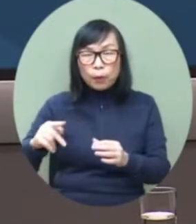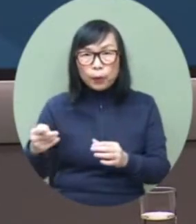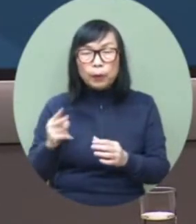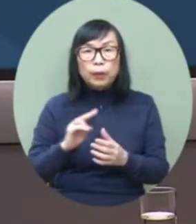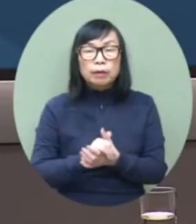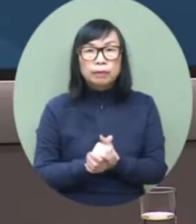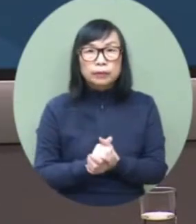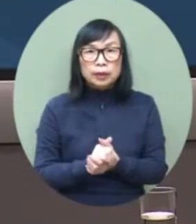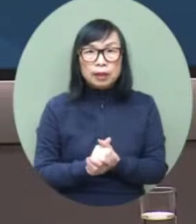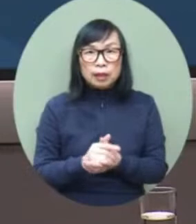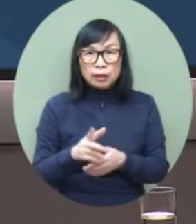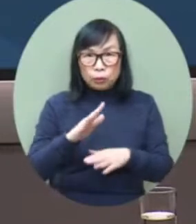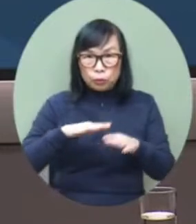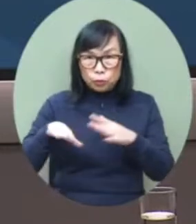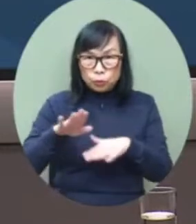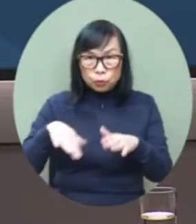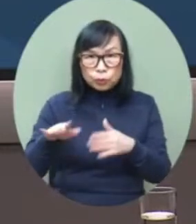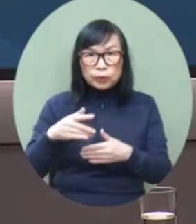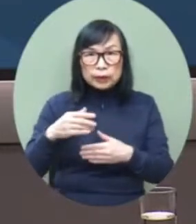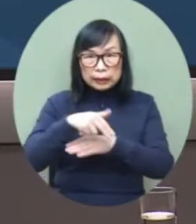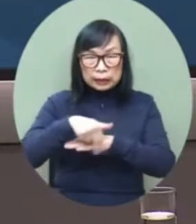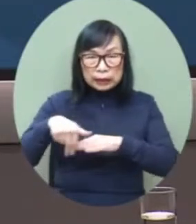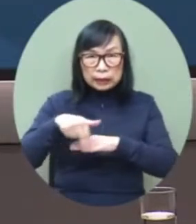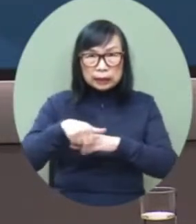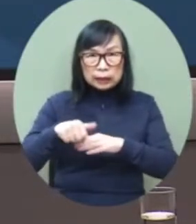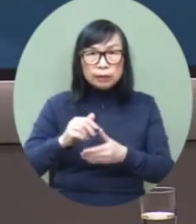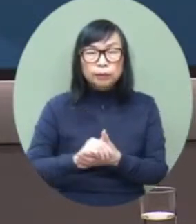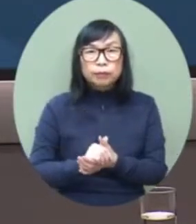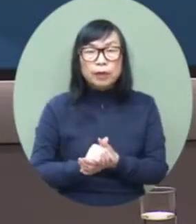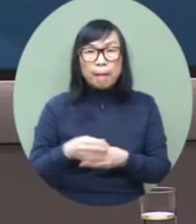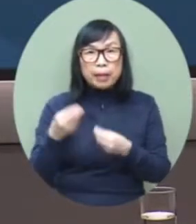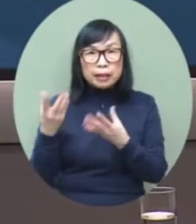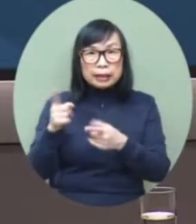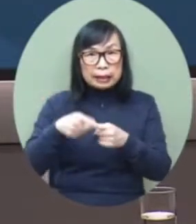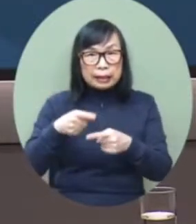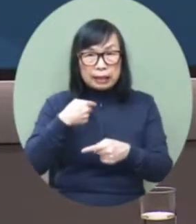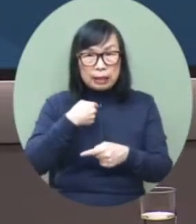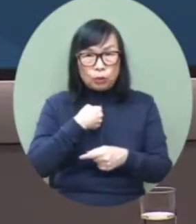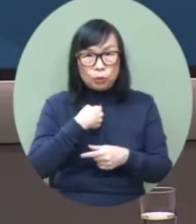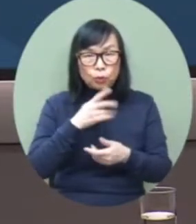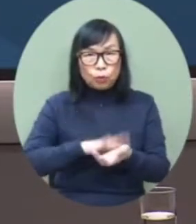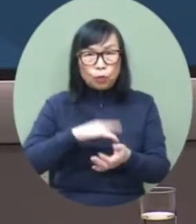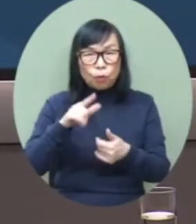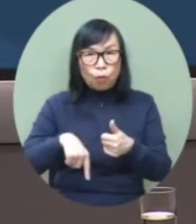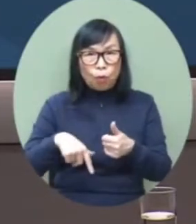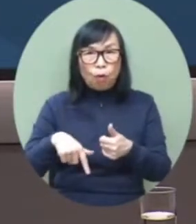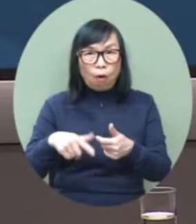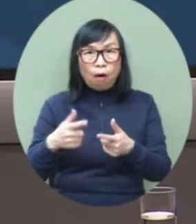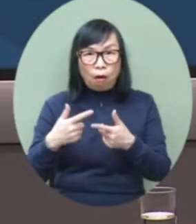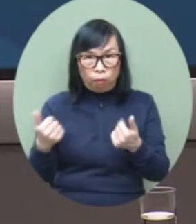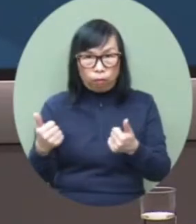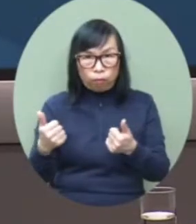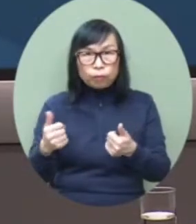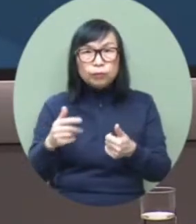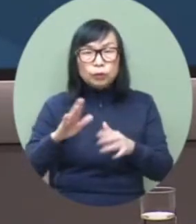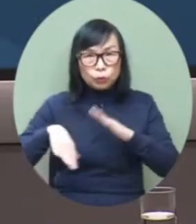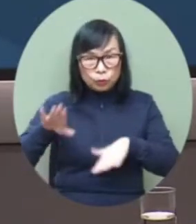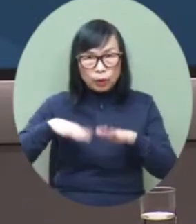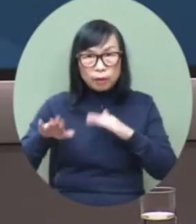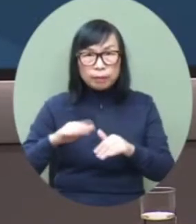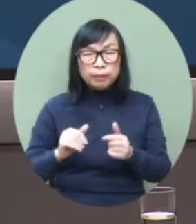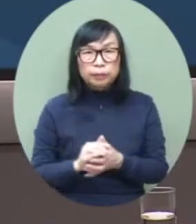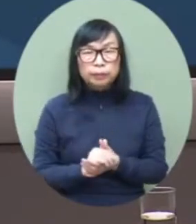up turnover of the hospitals and the CIF to make optimum use of the facilities and